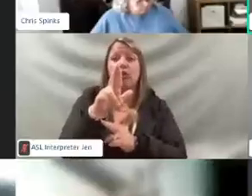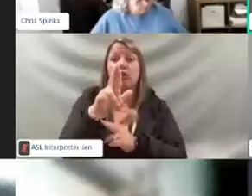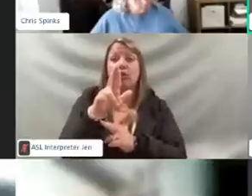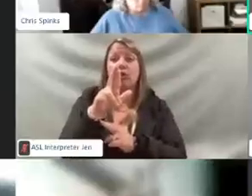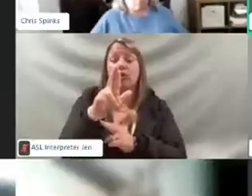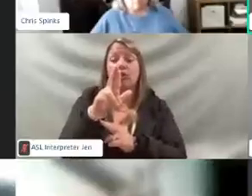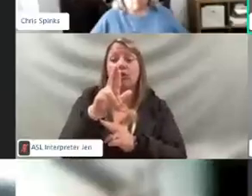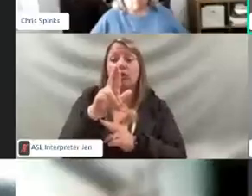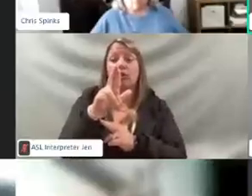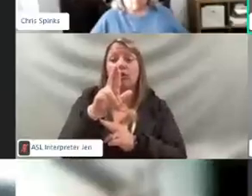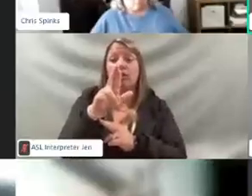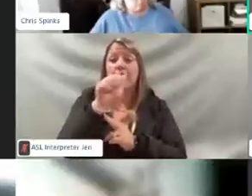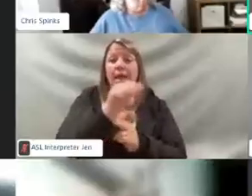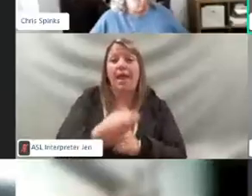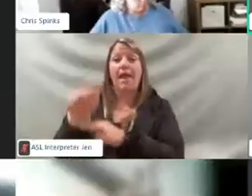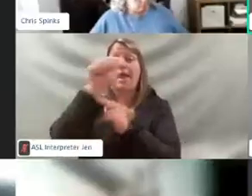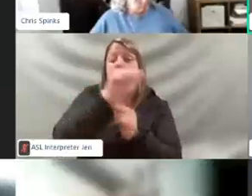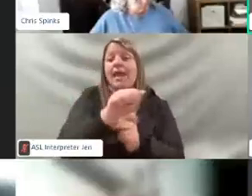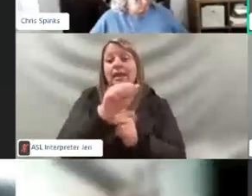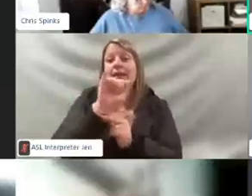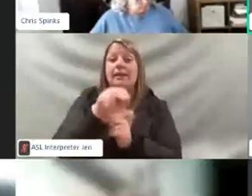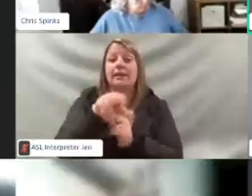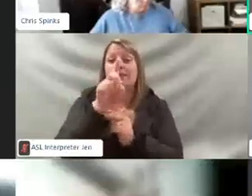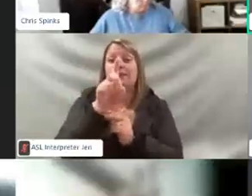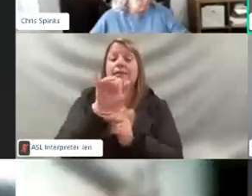CHAIR, the @ and then